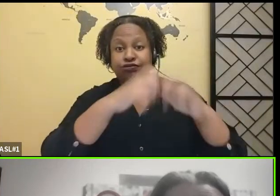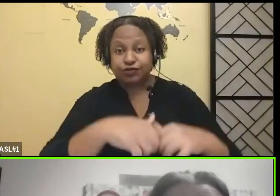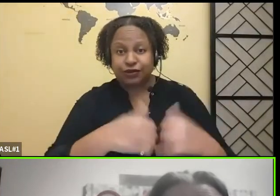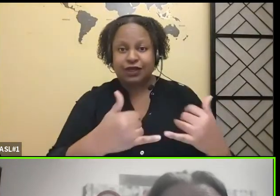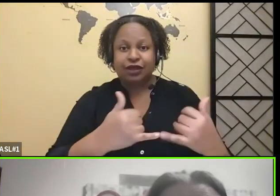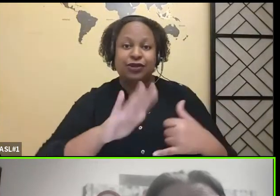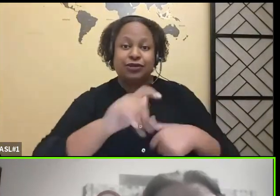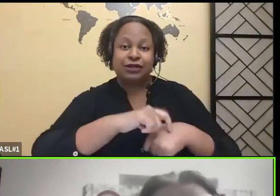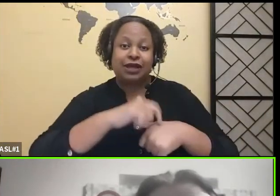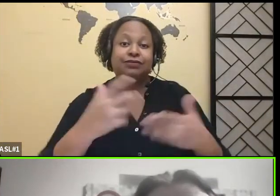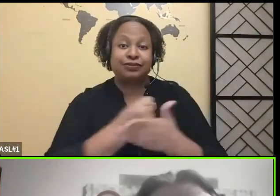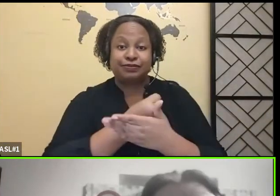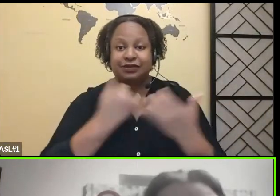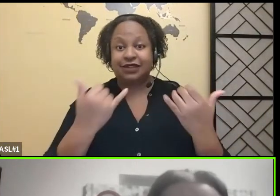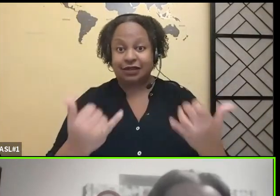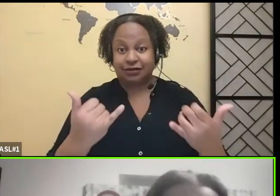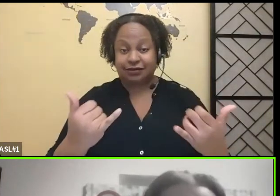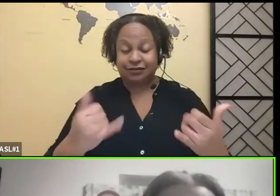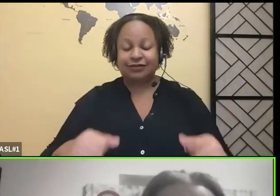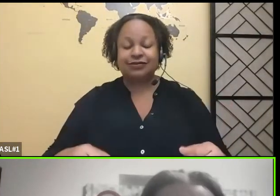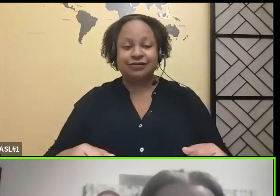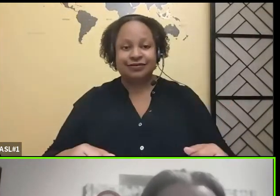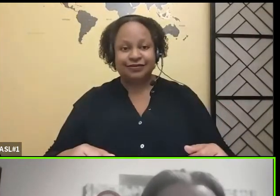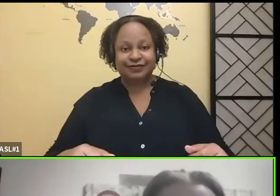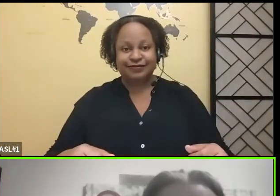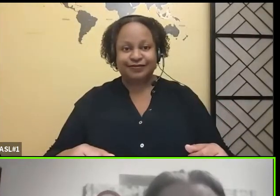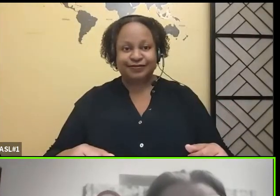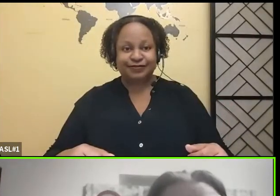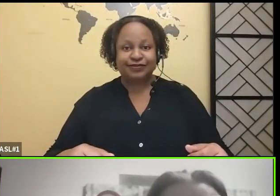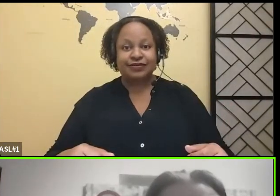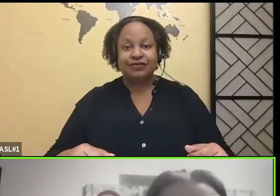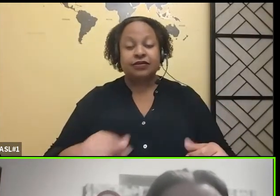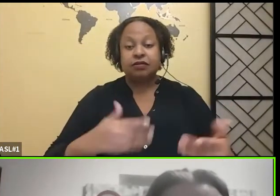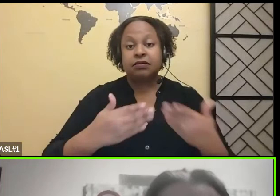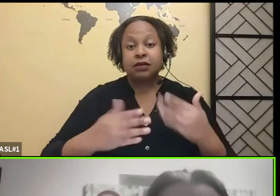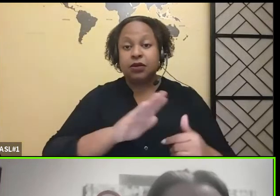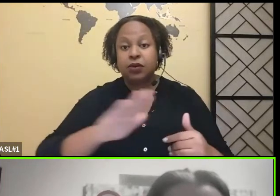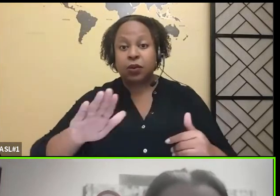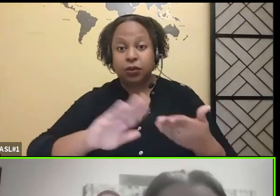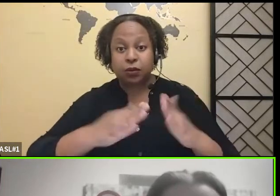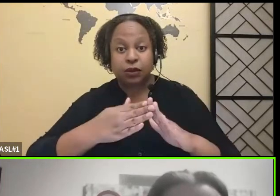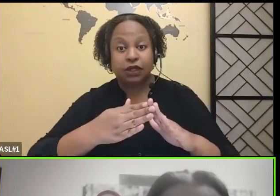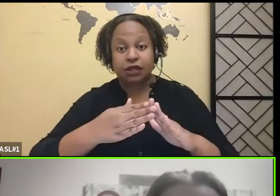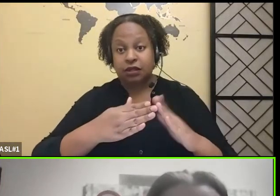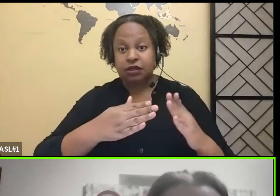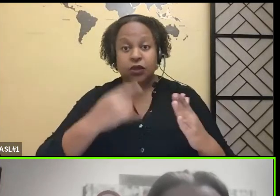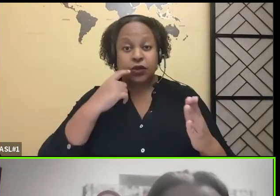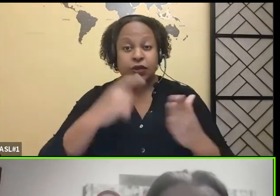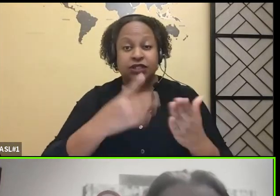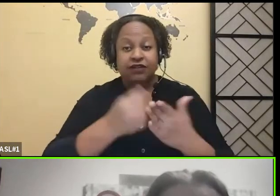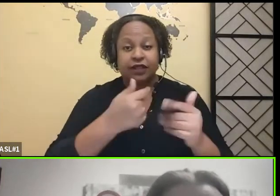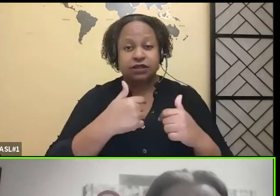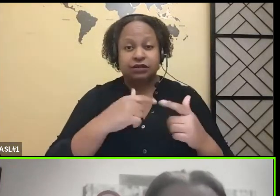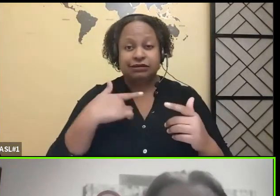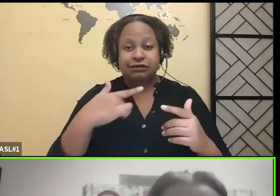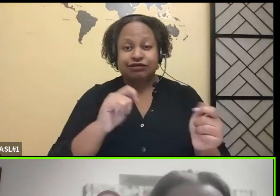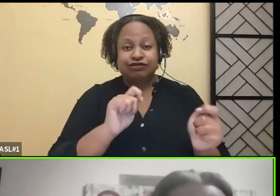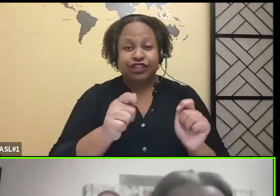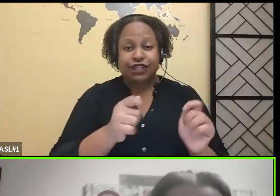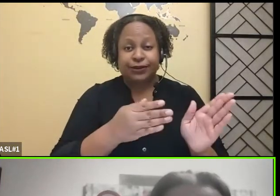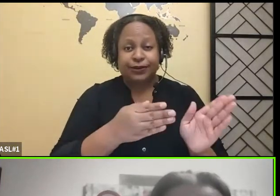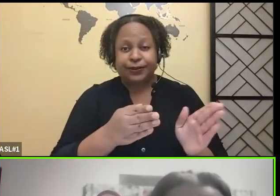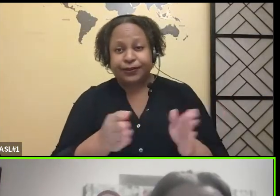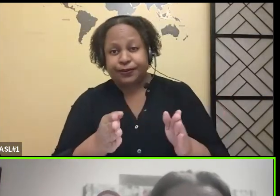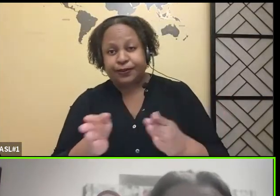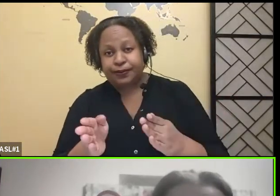now is your time. And, you know, maybe it be, you know, in your community, but everything is shifting. It is all